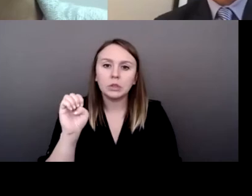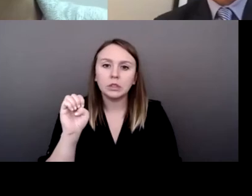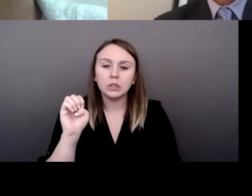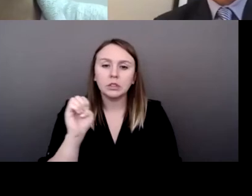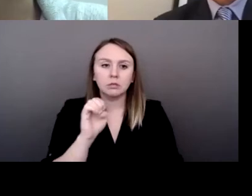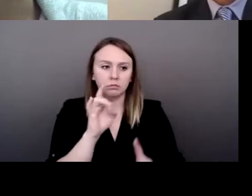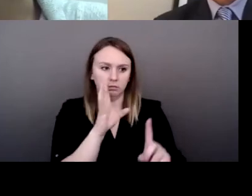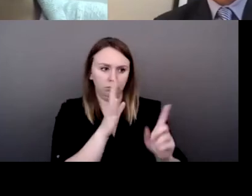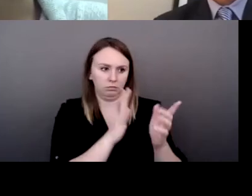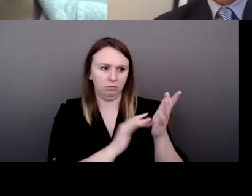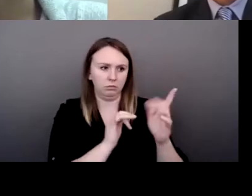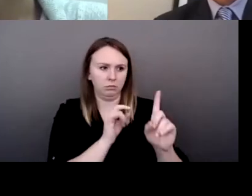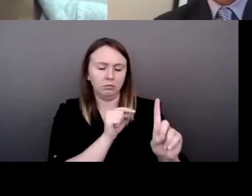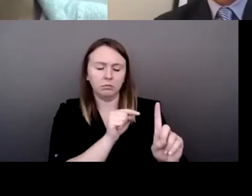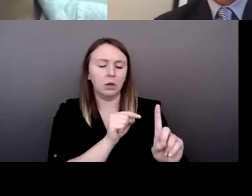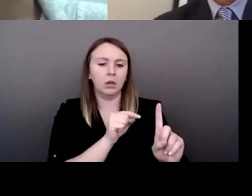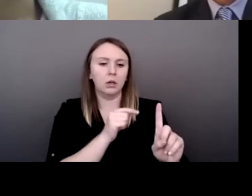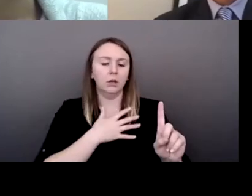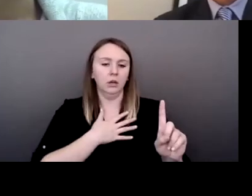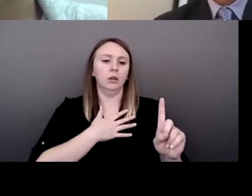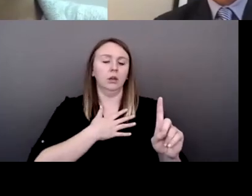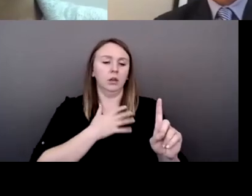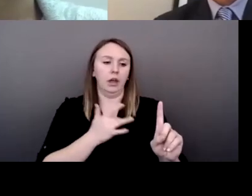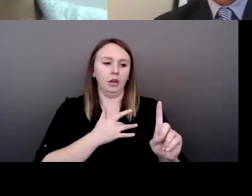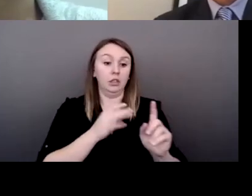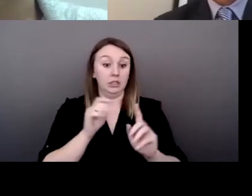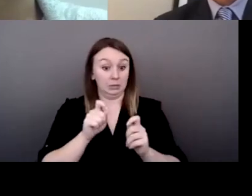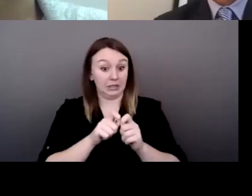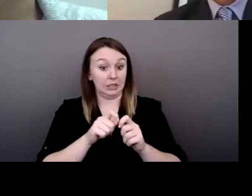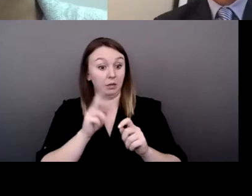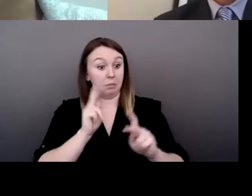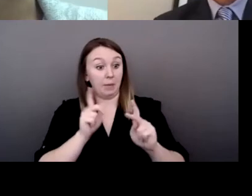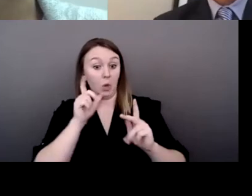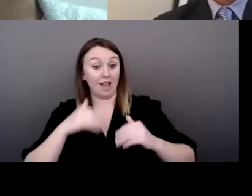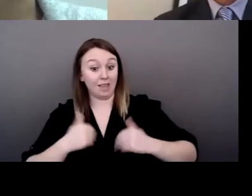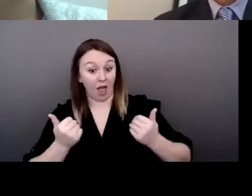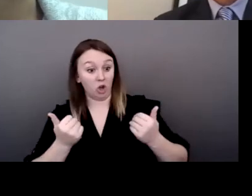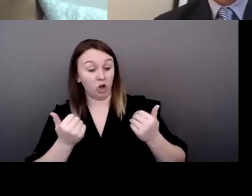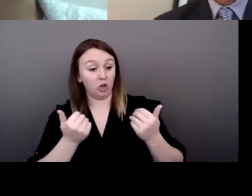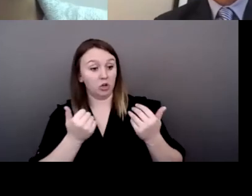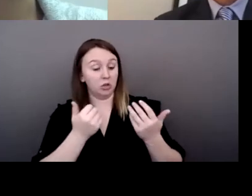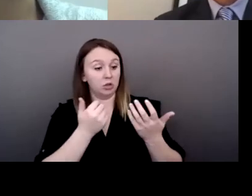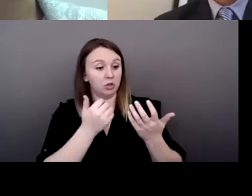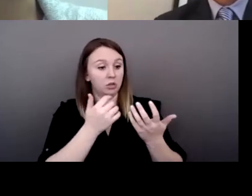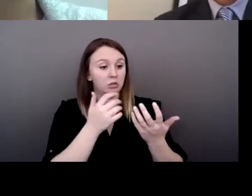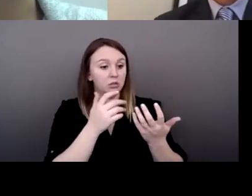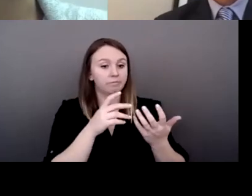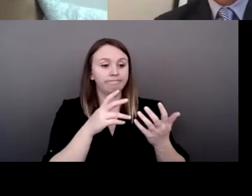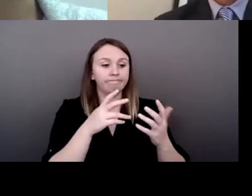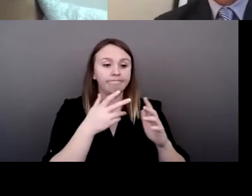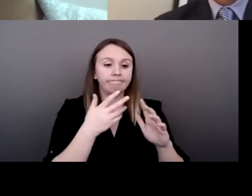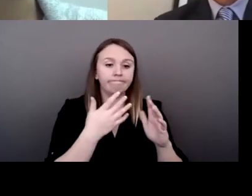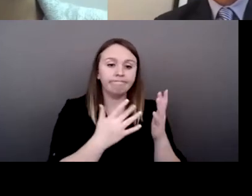particularly with folks that are younger to them, is it's deeply troubling for many of our